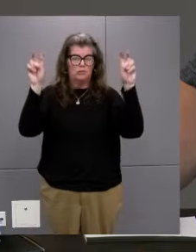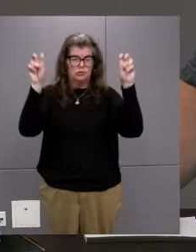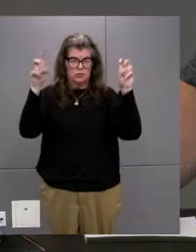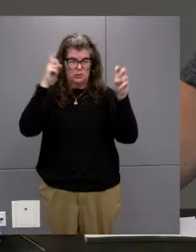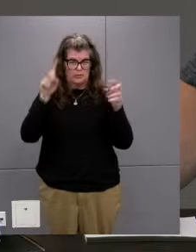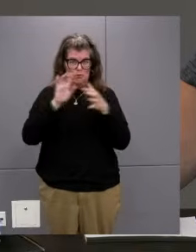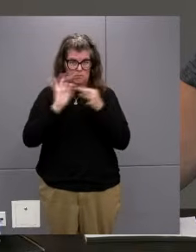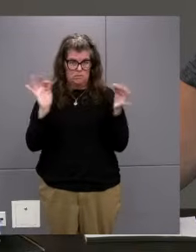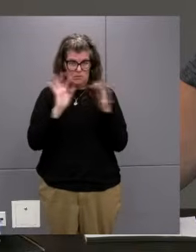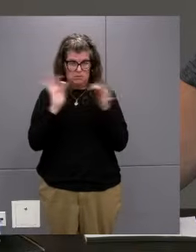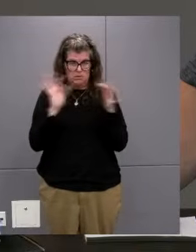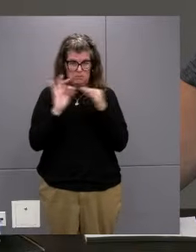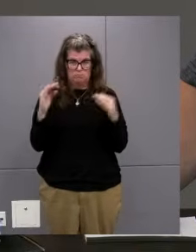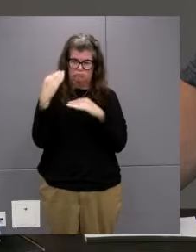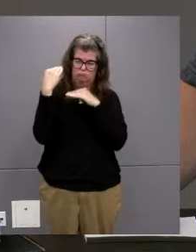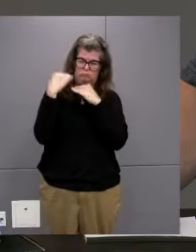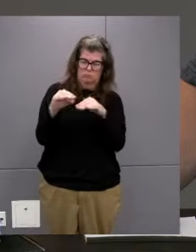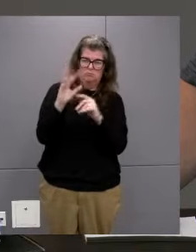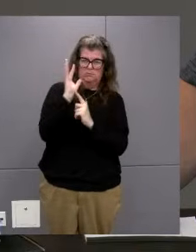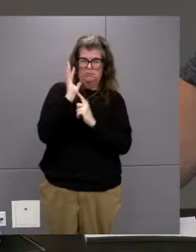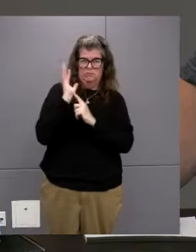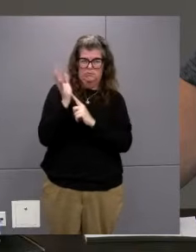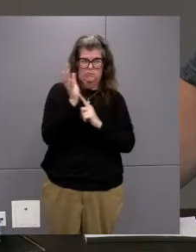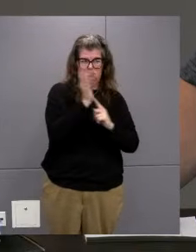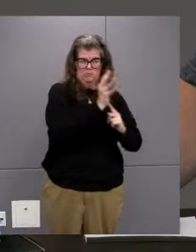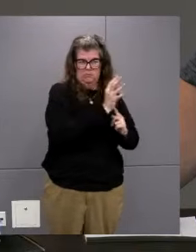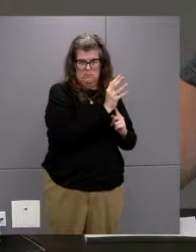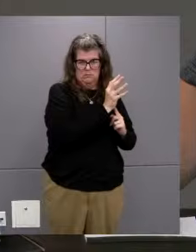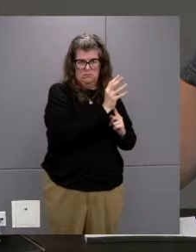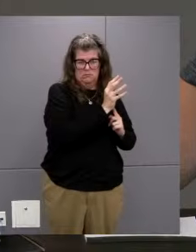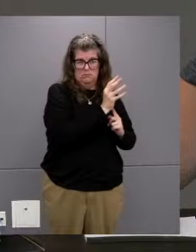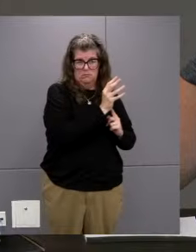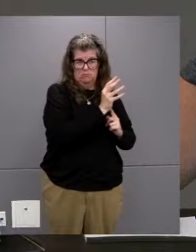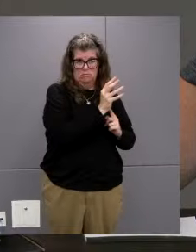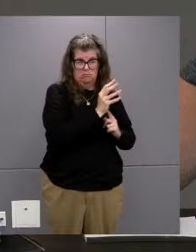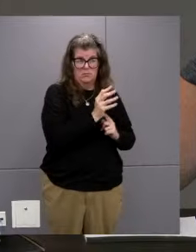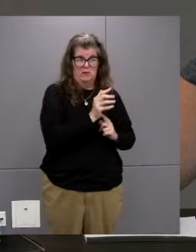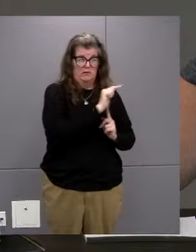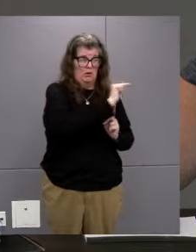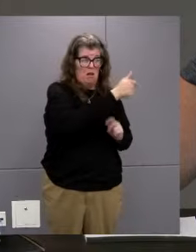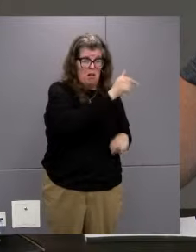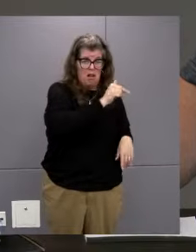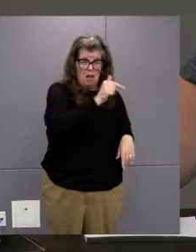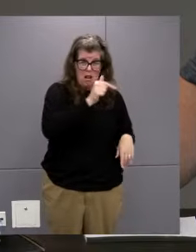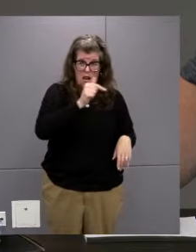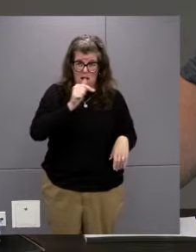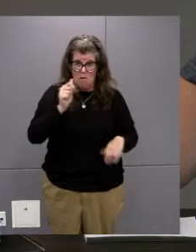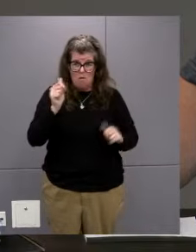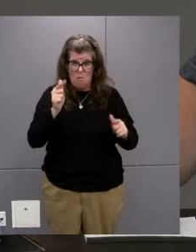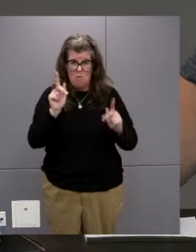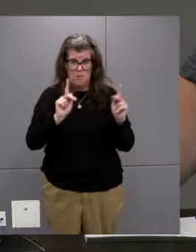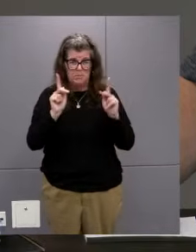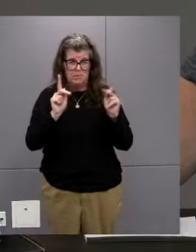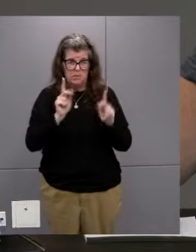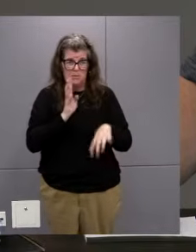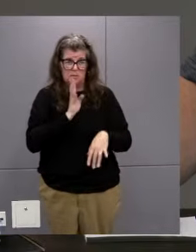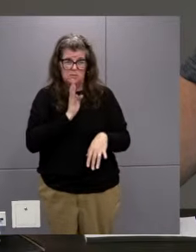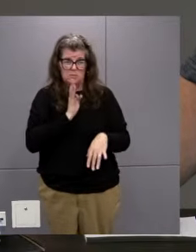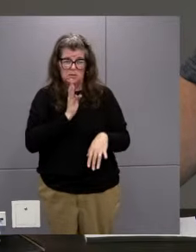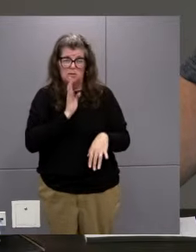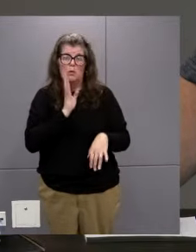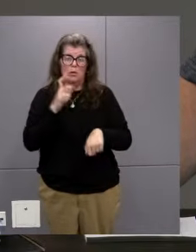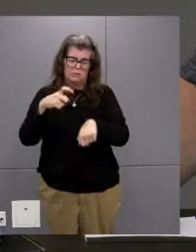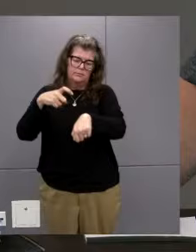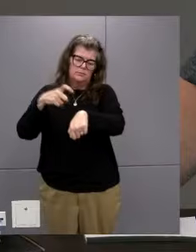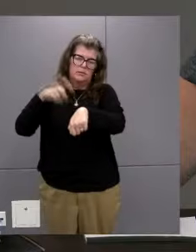remarks and are limited to 5 minutes each. In order to give every speaker a fair chance to speak, we will be